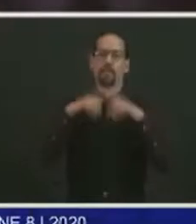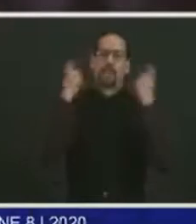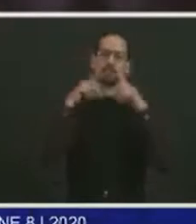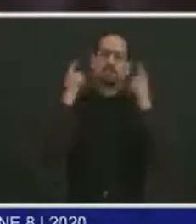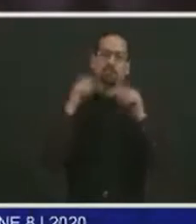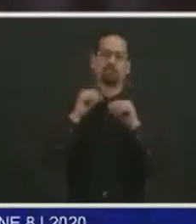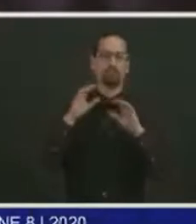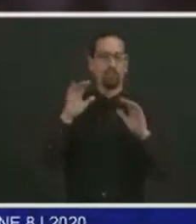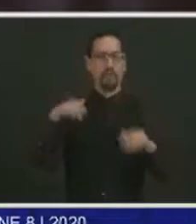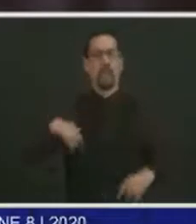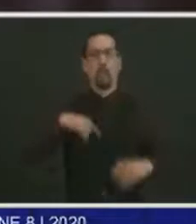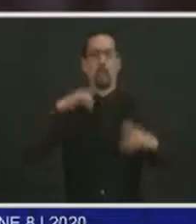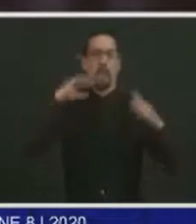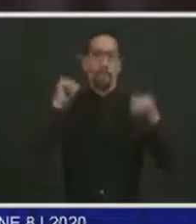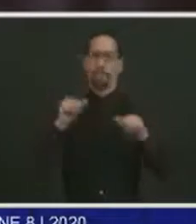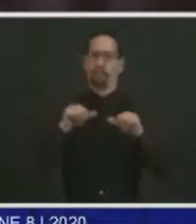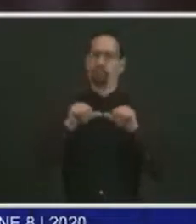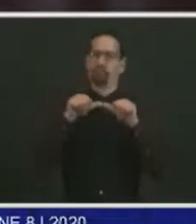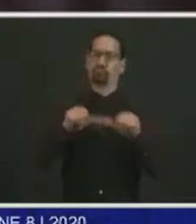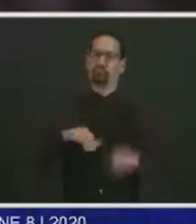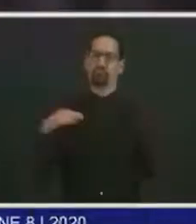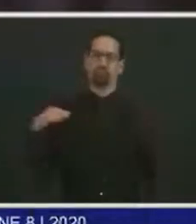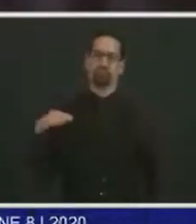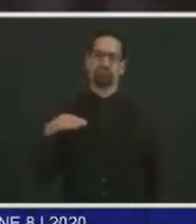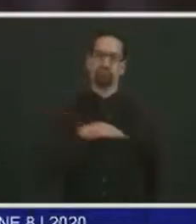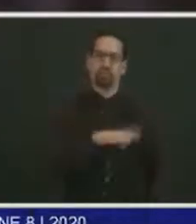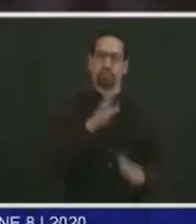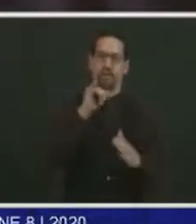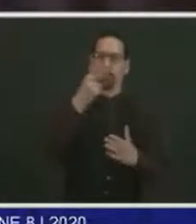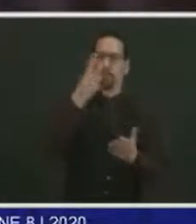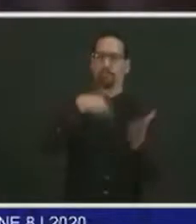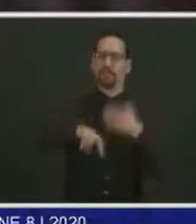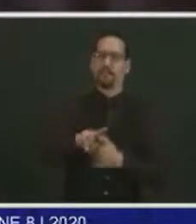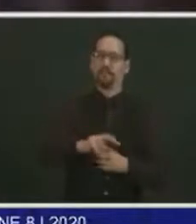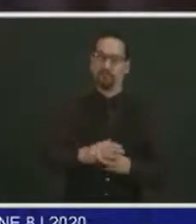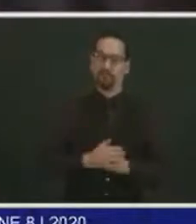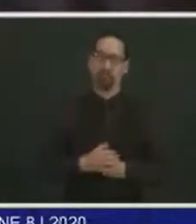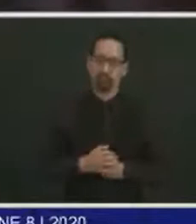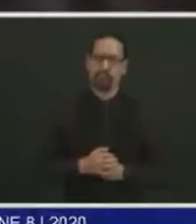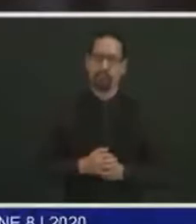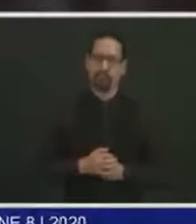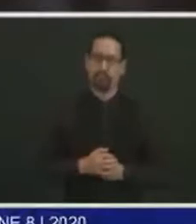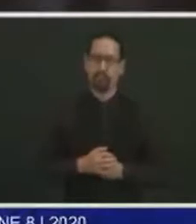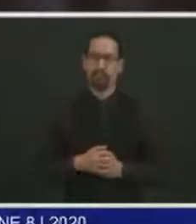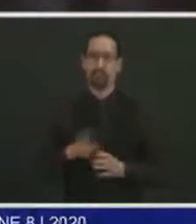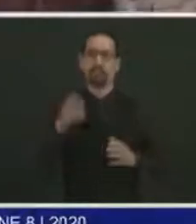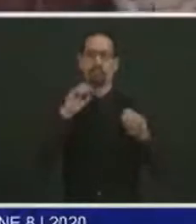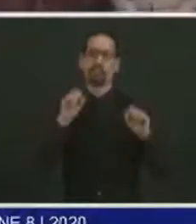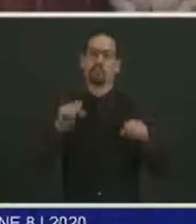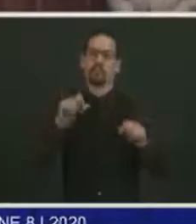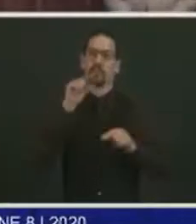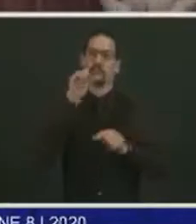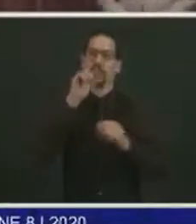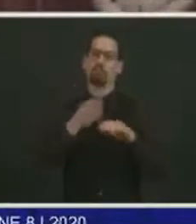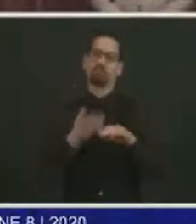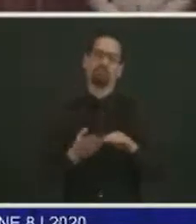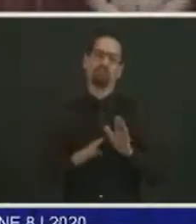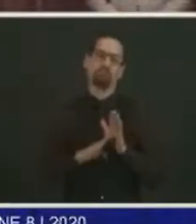it will help in minimizing the types of spikes that are possible to occur across the country. But